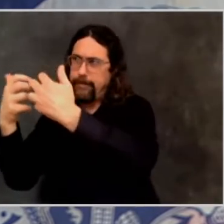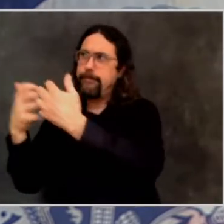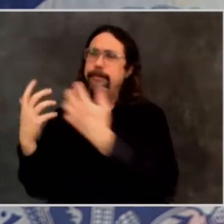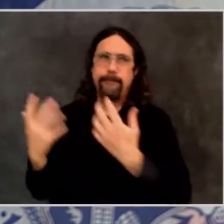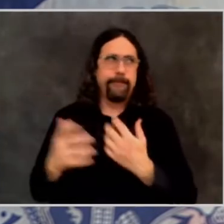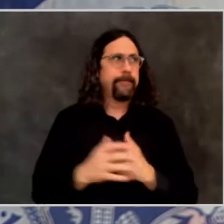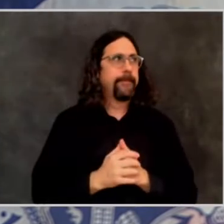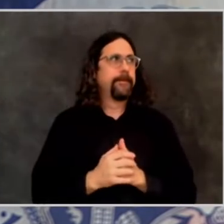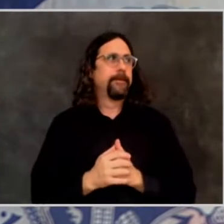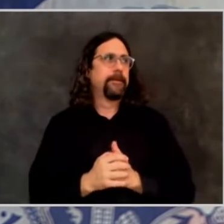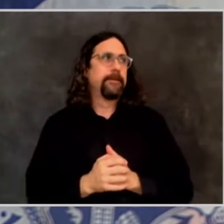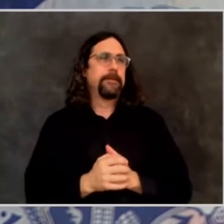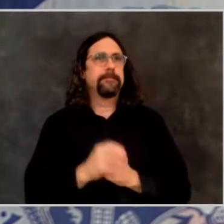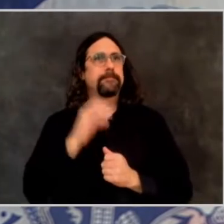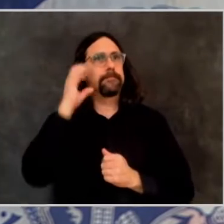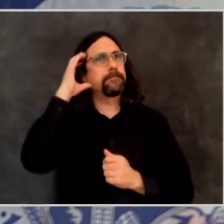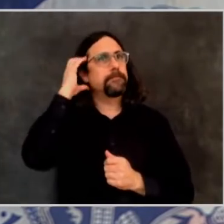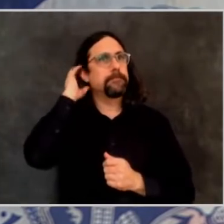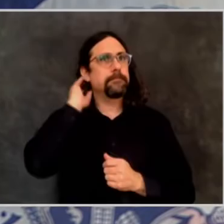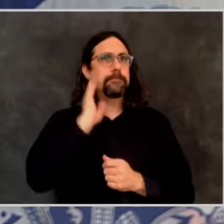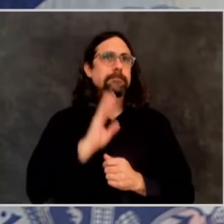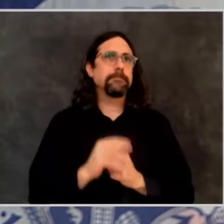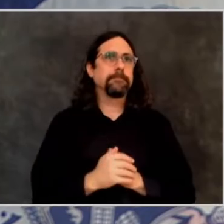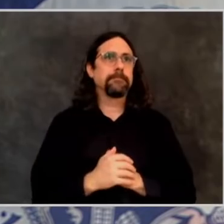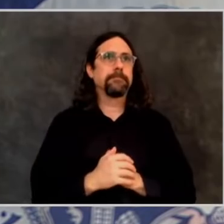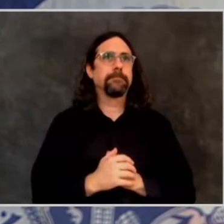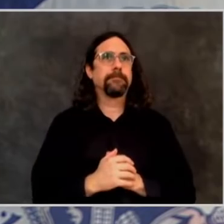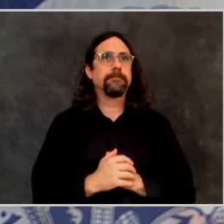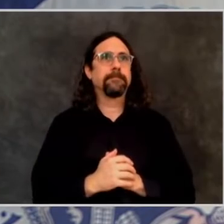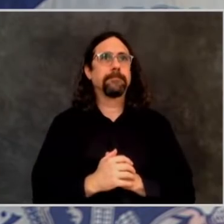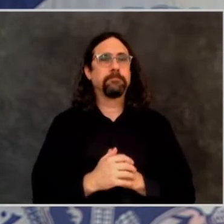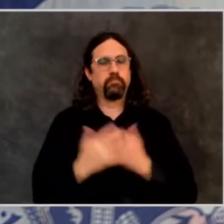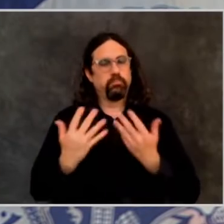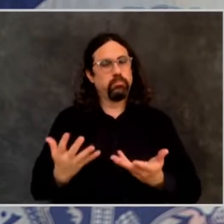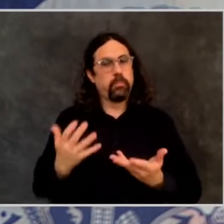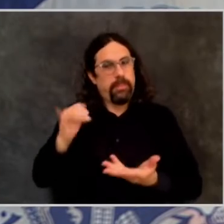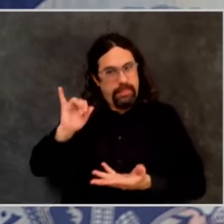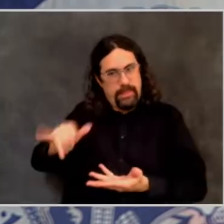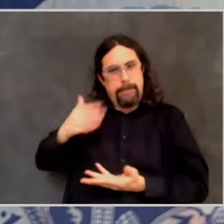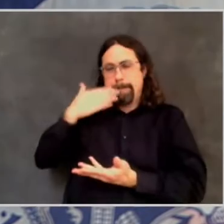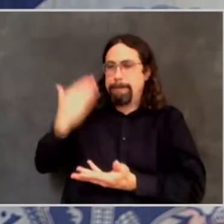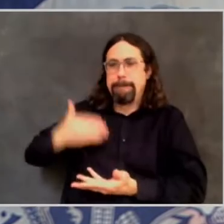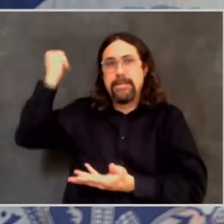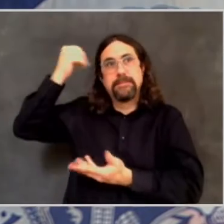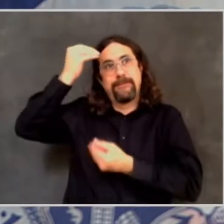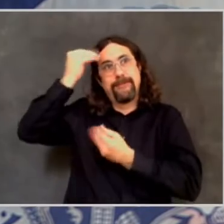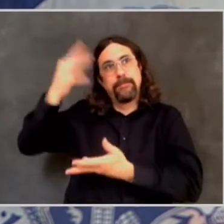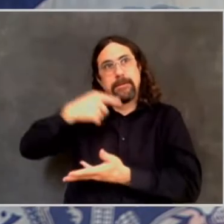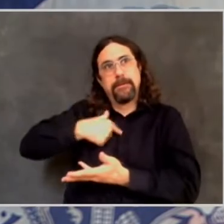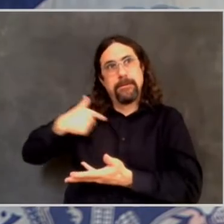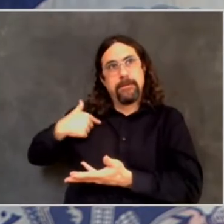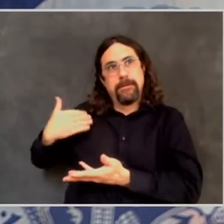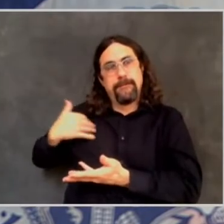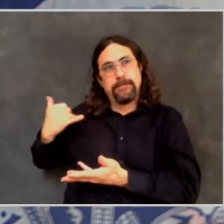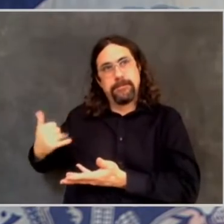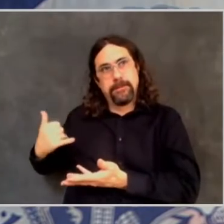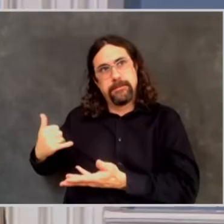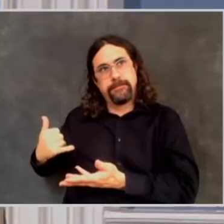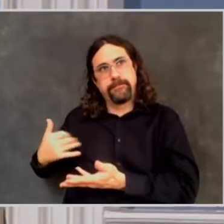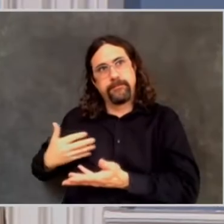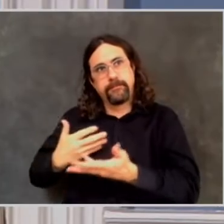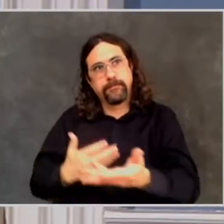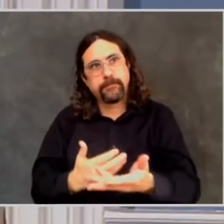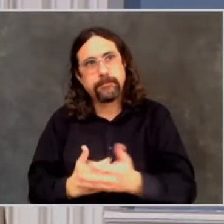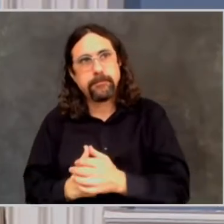this today is the best information we have. We'll keep updating it from there. Doctor, anything you want to add, or does that cover? It covers. The only thing I will add is